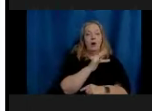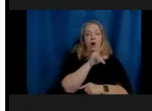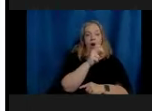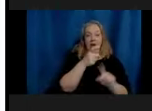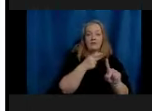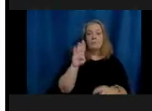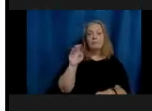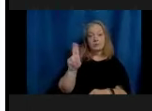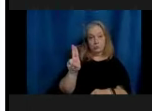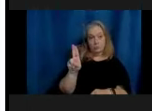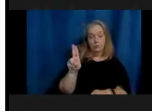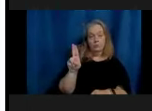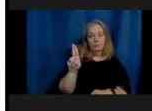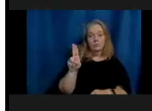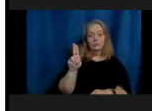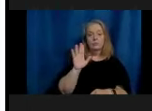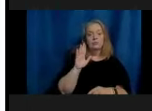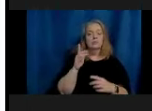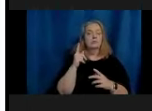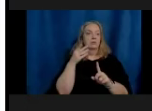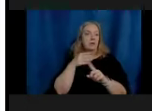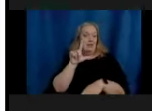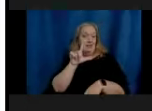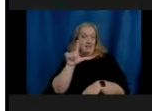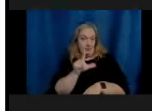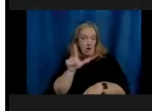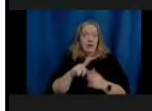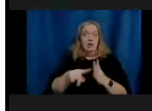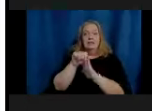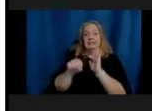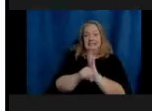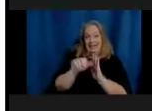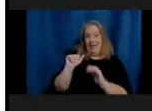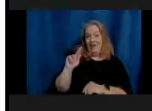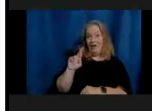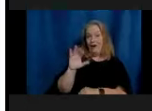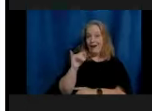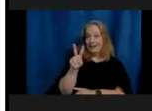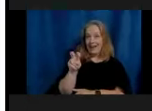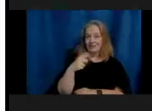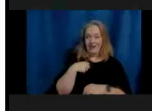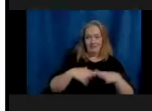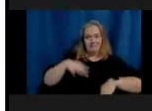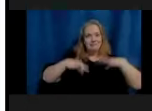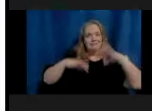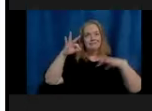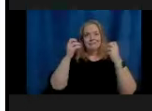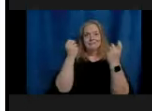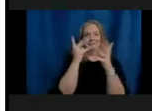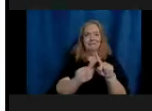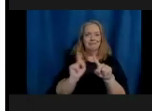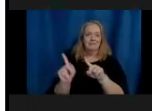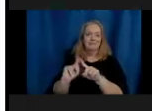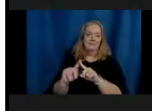State, the main library here, the state archives, and so I found quite a few different things. Not everything